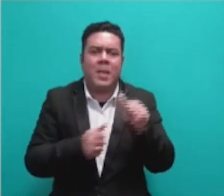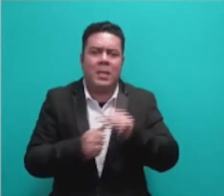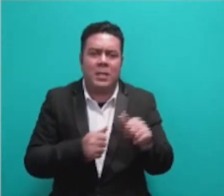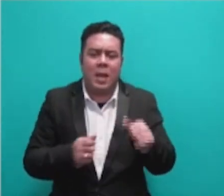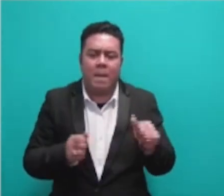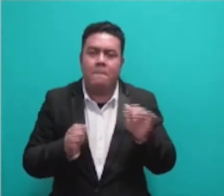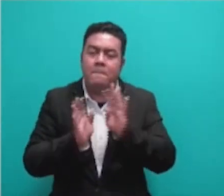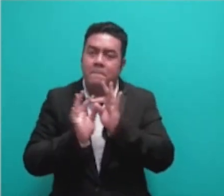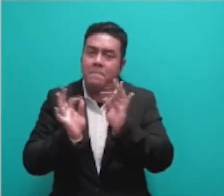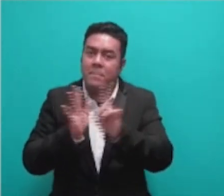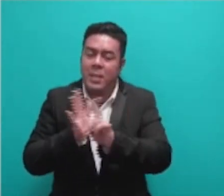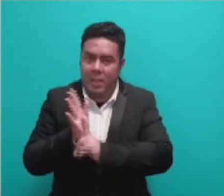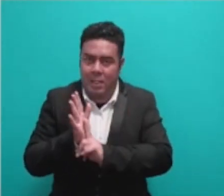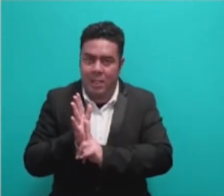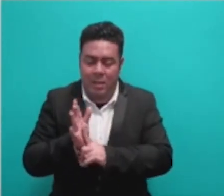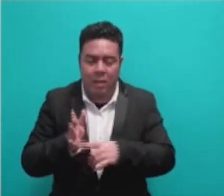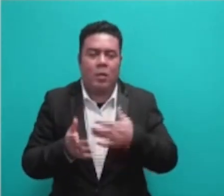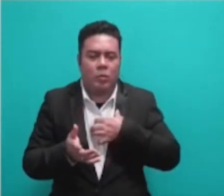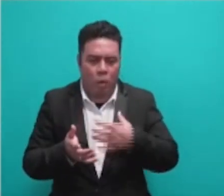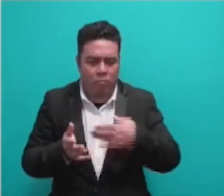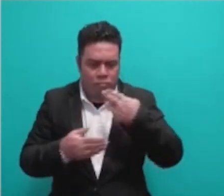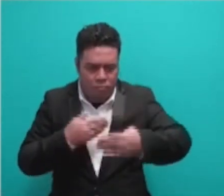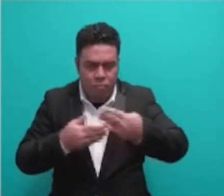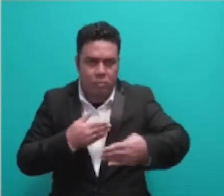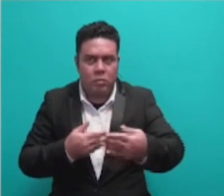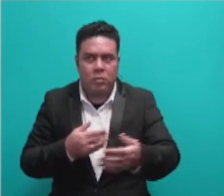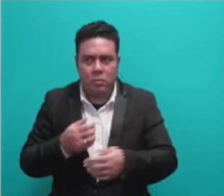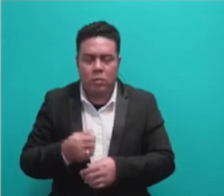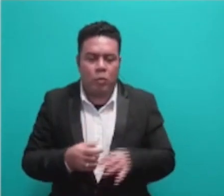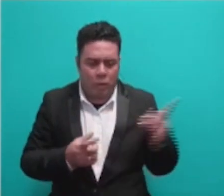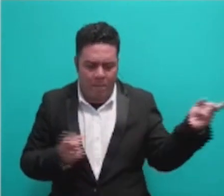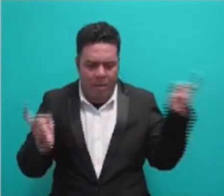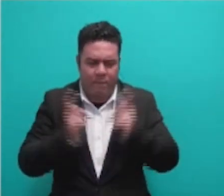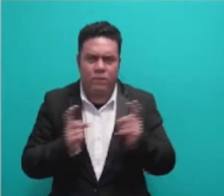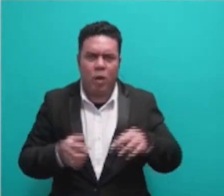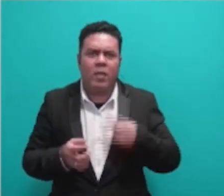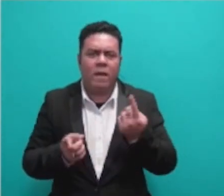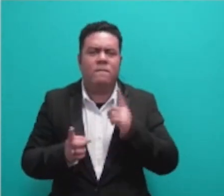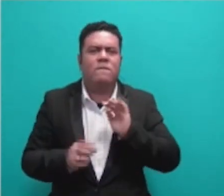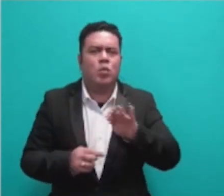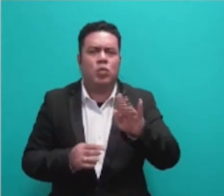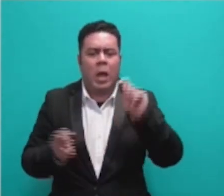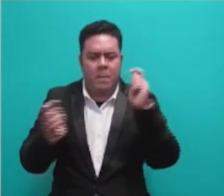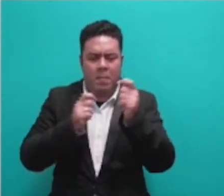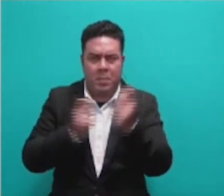bill that is long-lasting, so we don't come back running into this House for other future amendments.